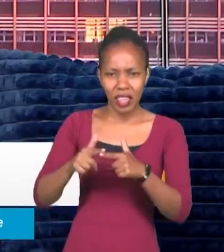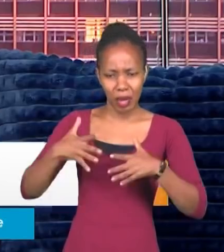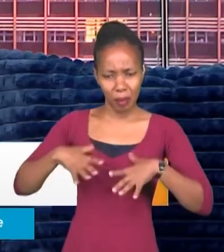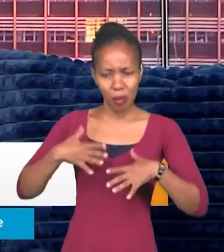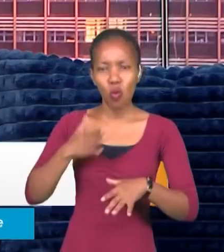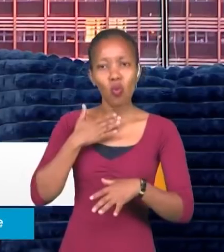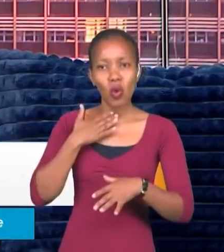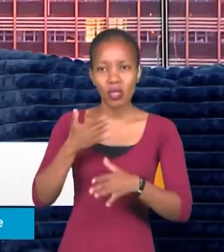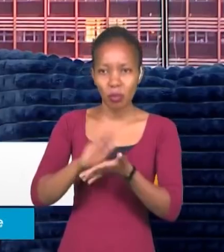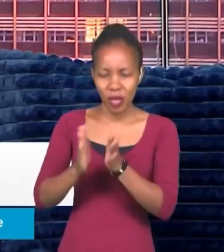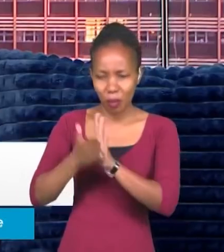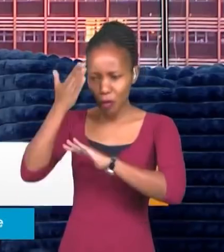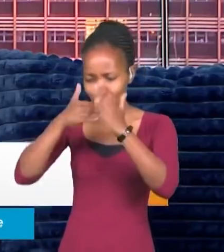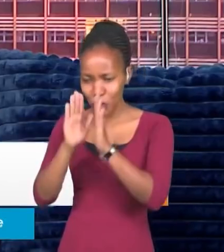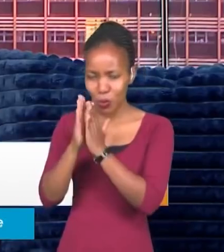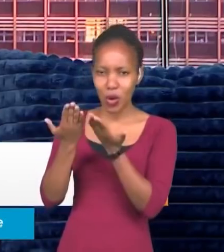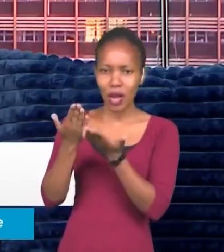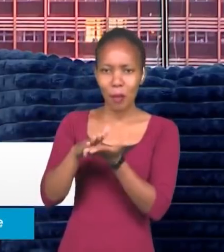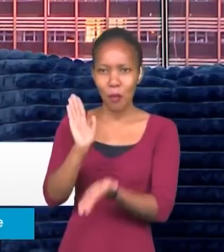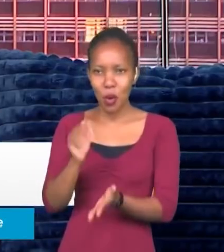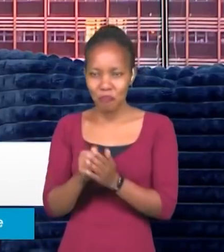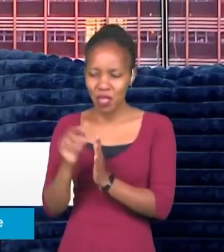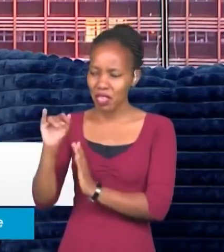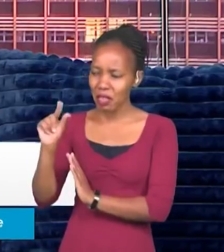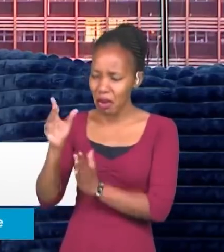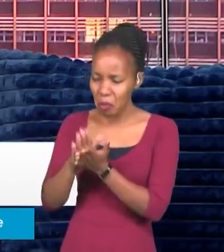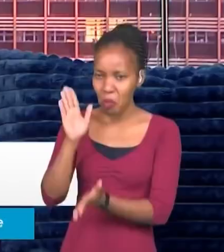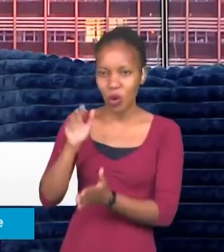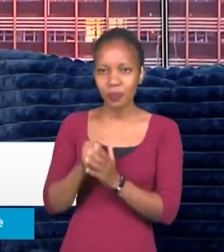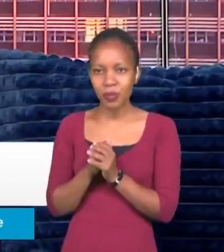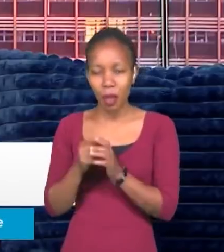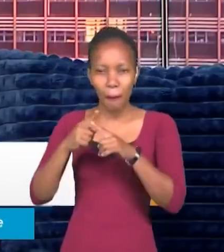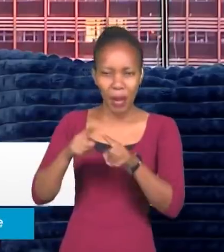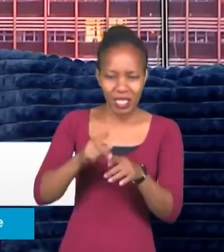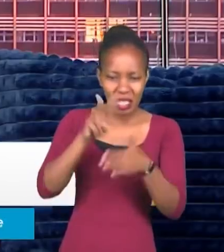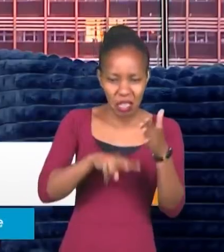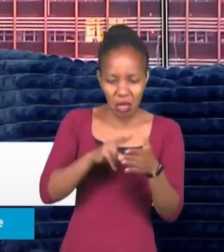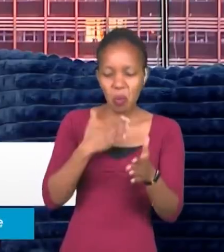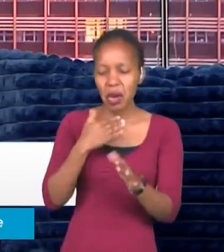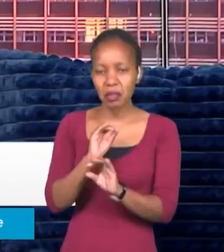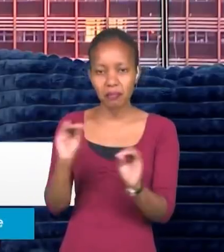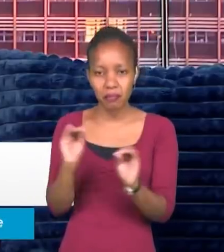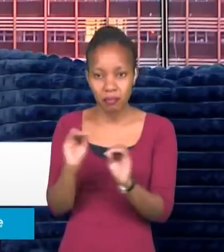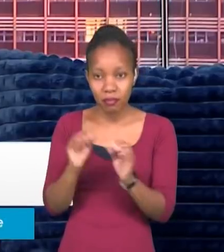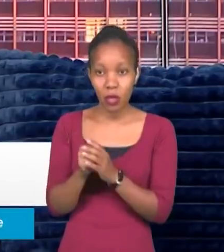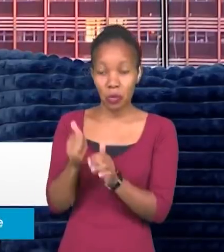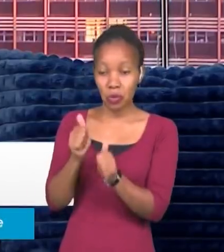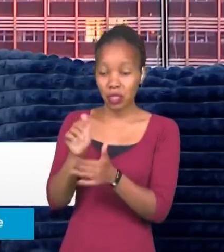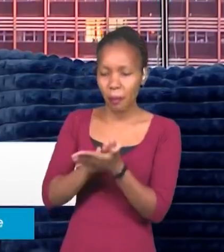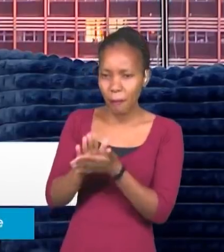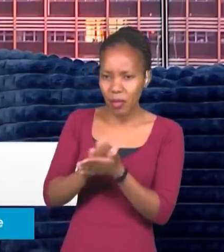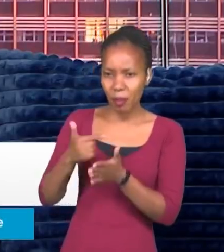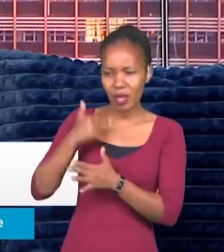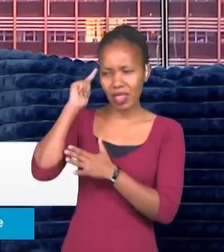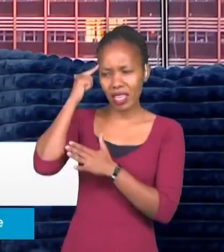to be on Facebook more, they want to be on Instagram more, but they don't want to read per se, which basically I think it's